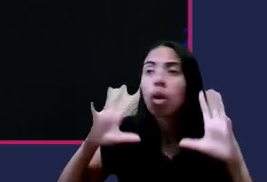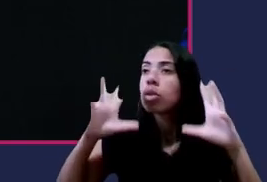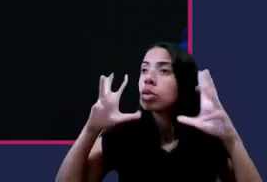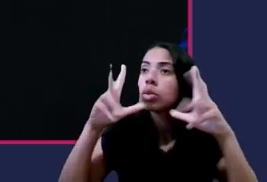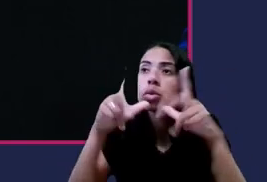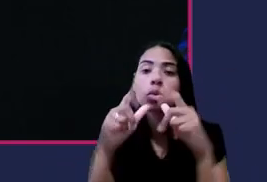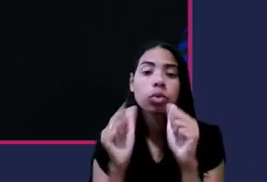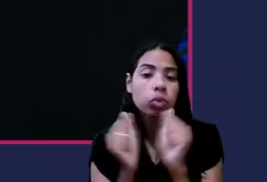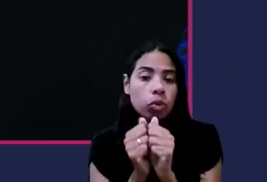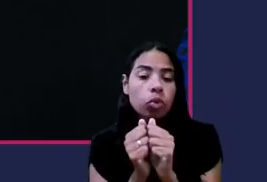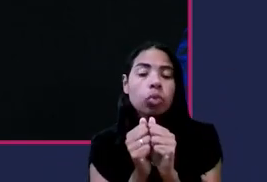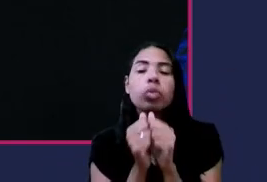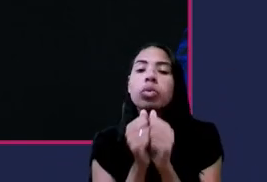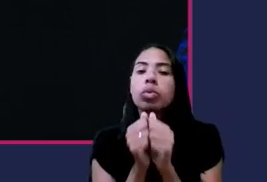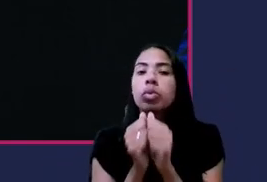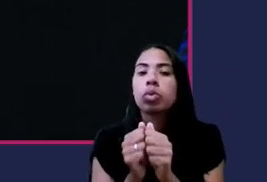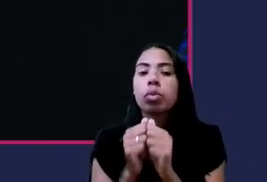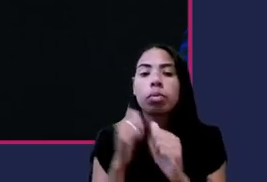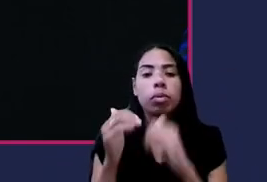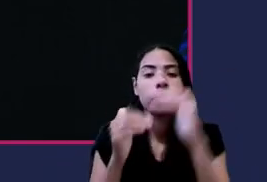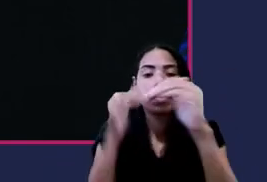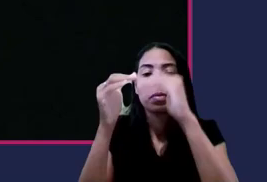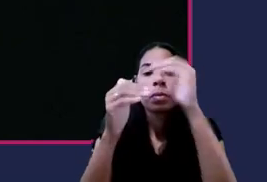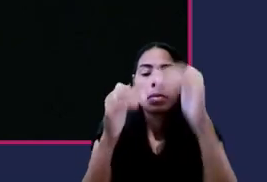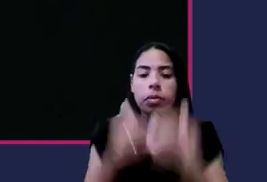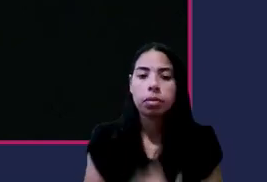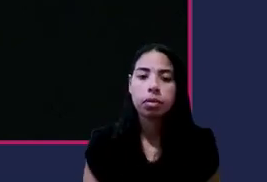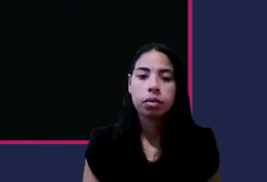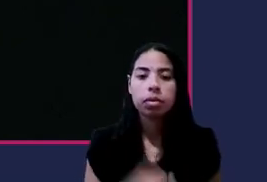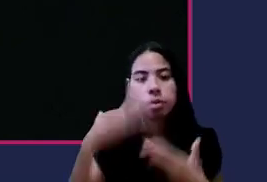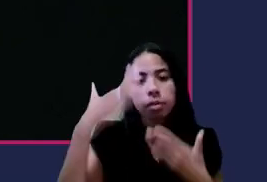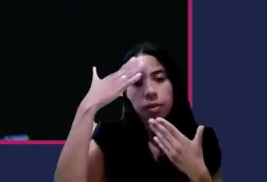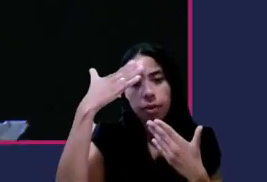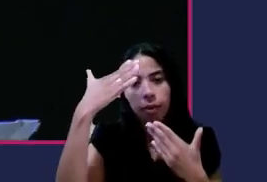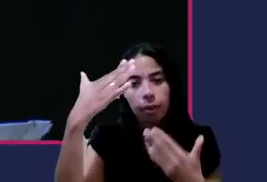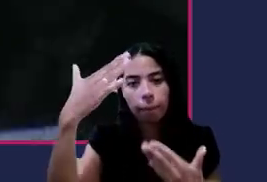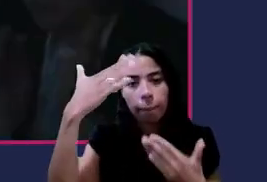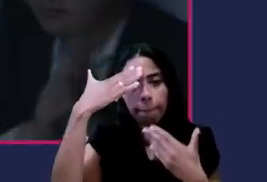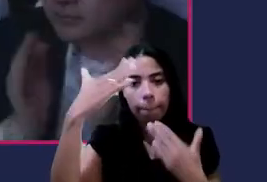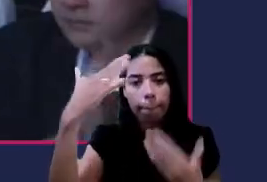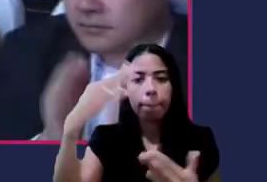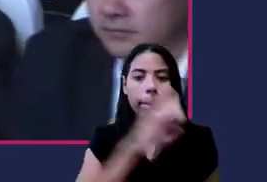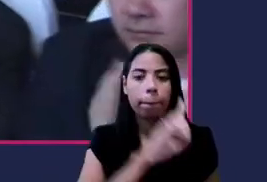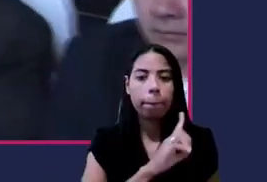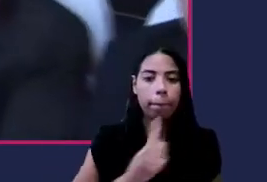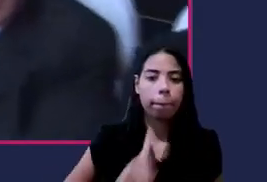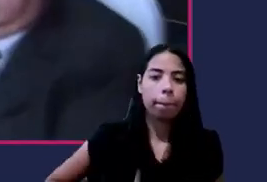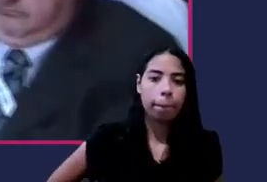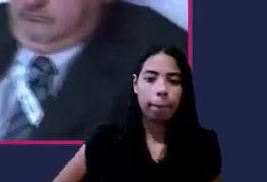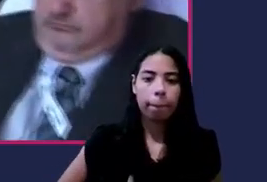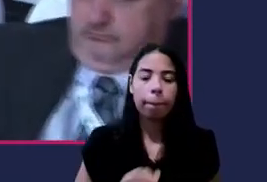doctors, patients, and together we can progress. Thank you,